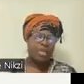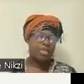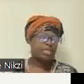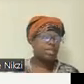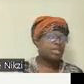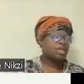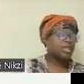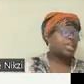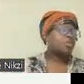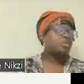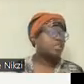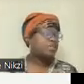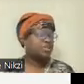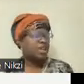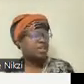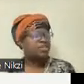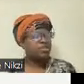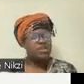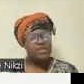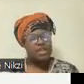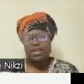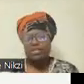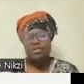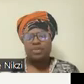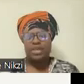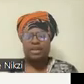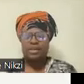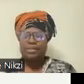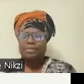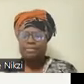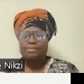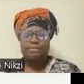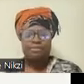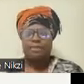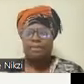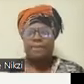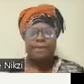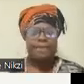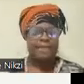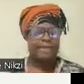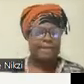to 3 minutes in length. Please raise your hand in Zoom if you'd like to speak.